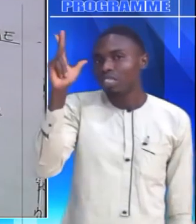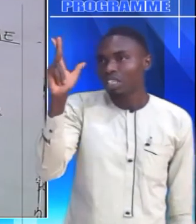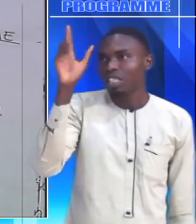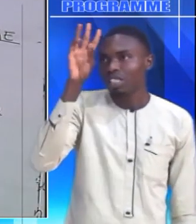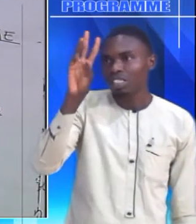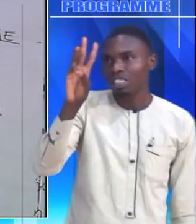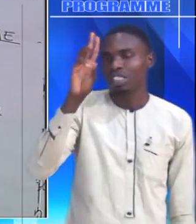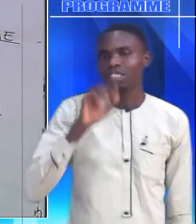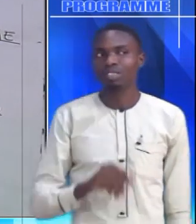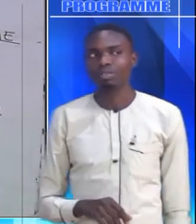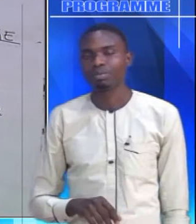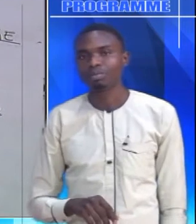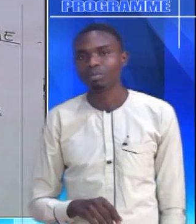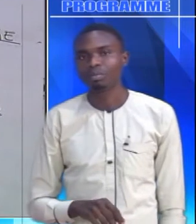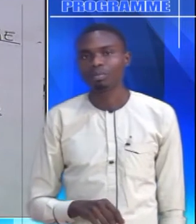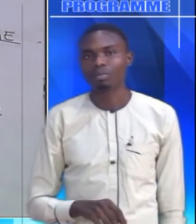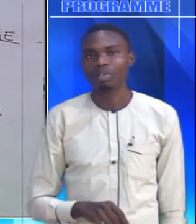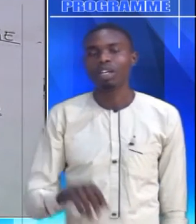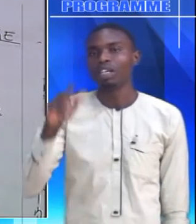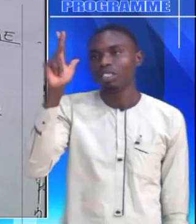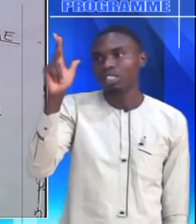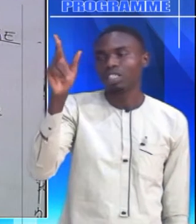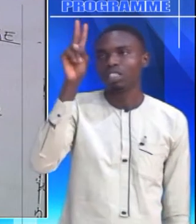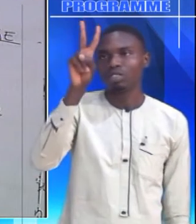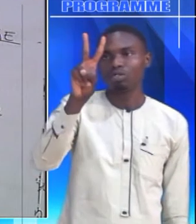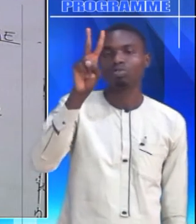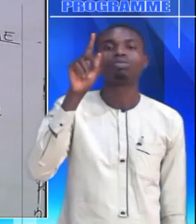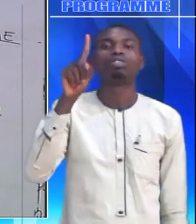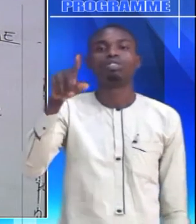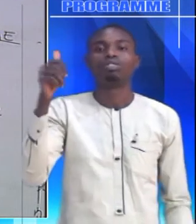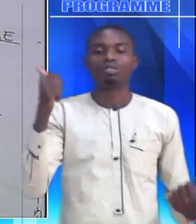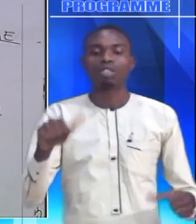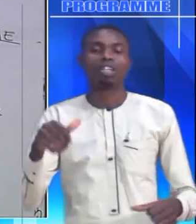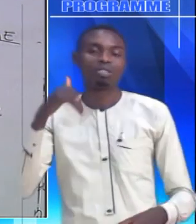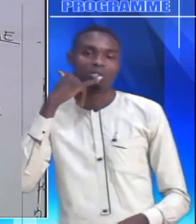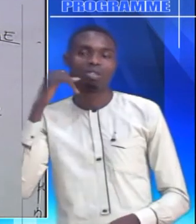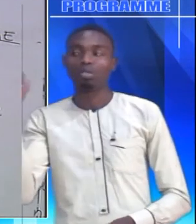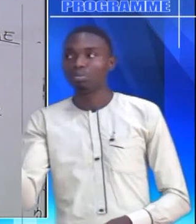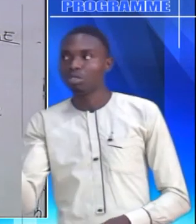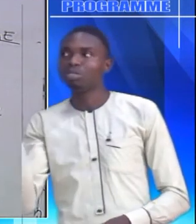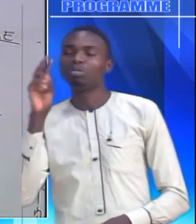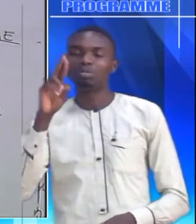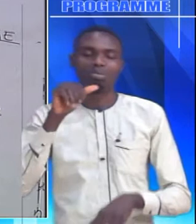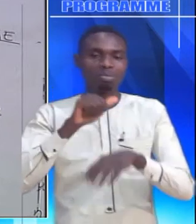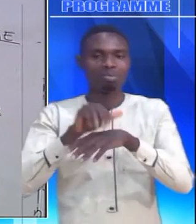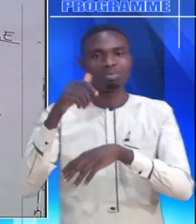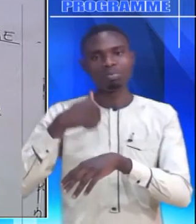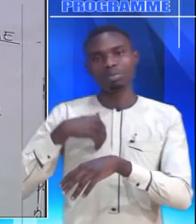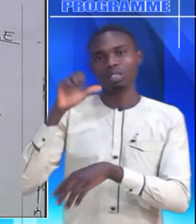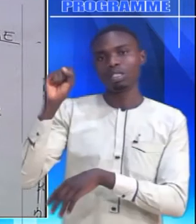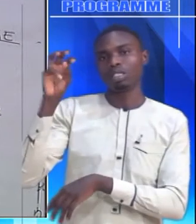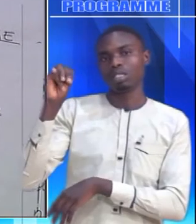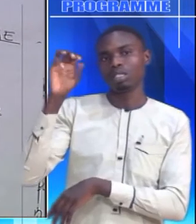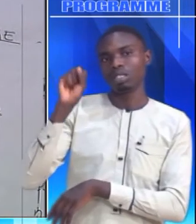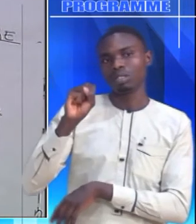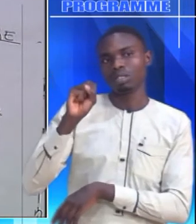36 32. You can link me with this number in the course of